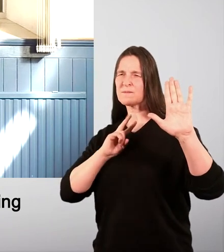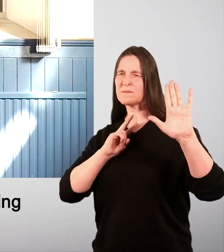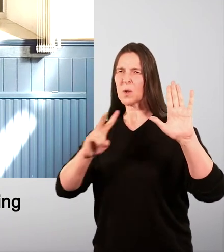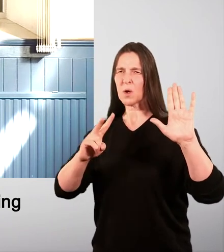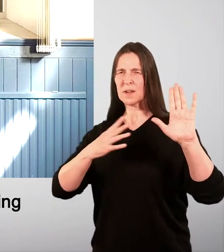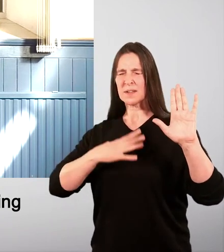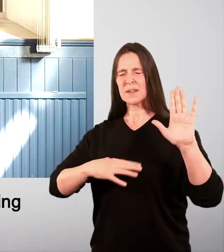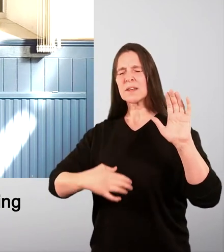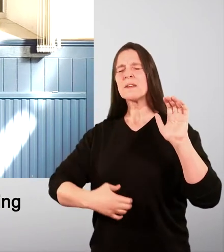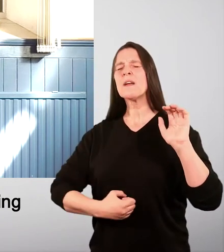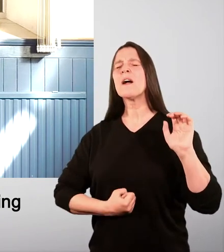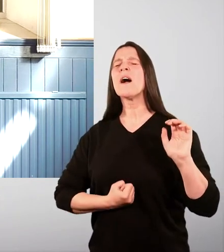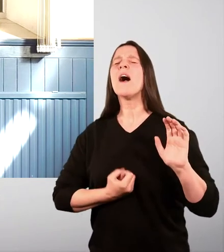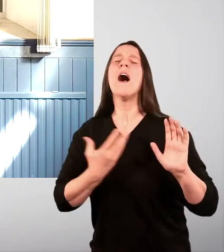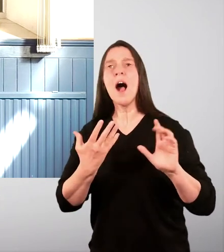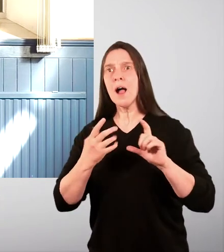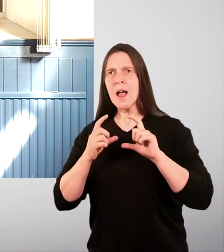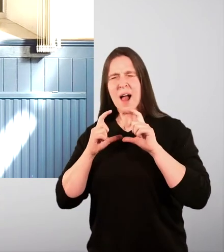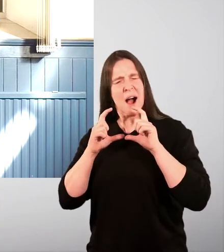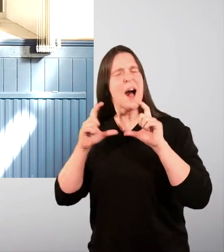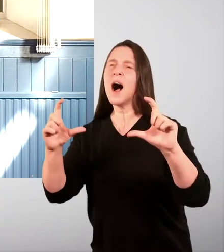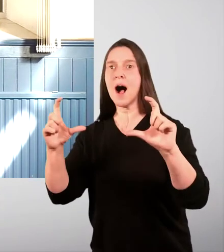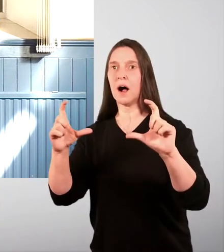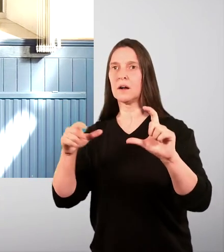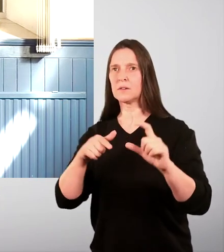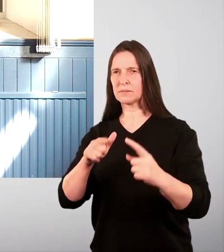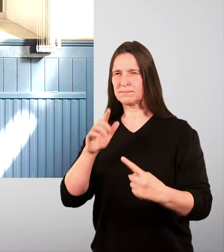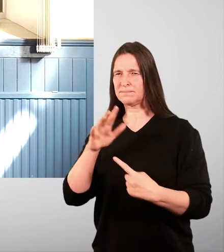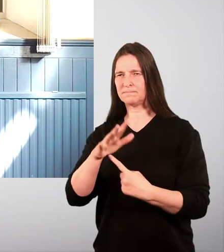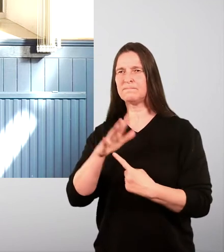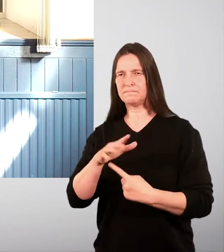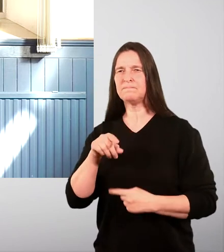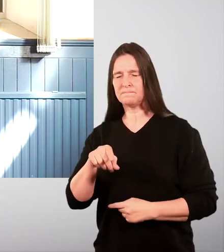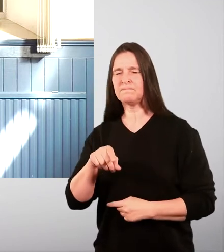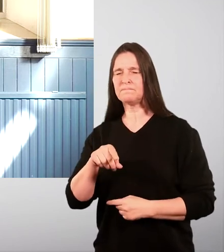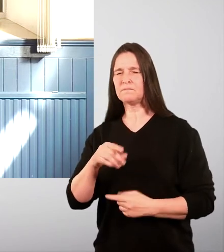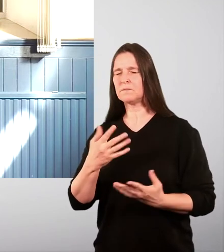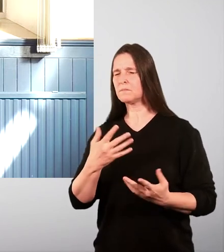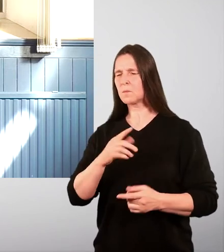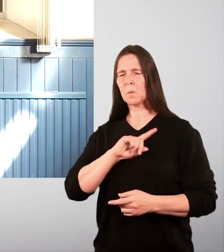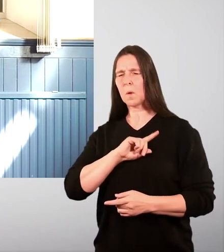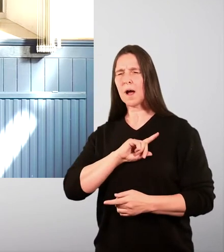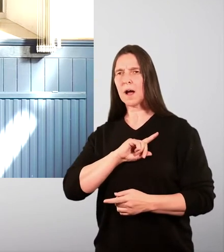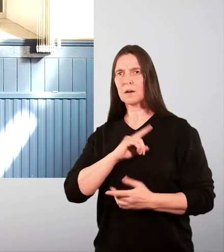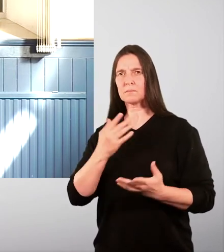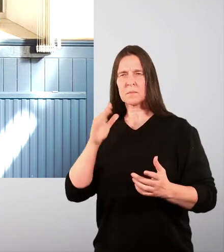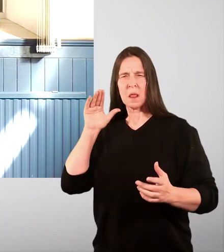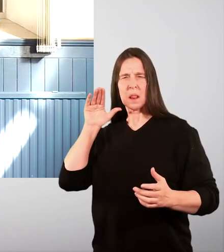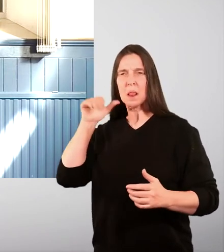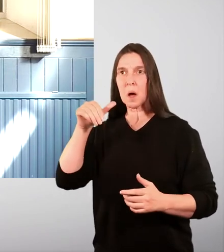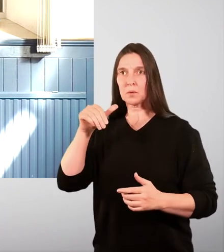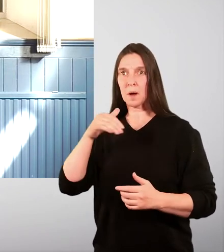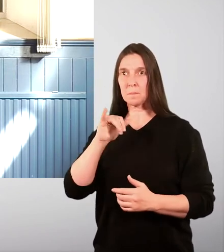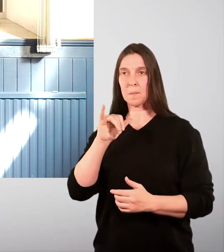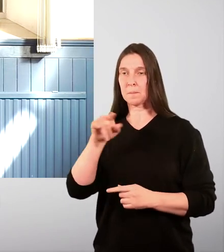about possibly attacking you. If you can think about the little dog barking against the big dog could just swat the little dog quite